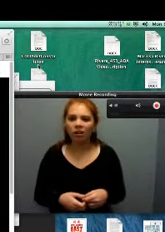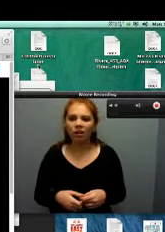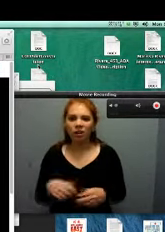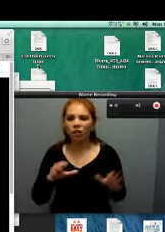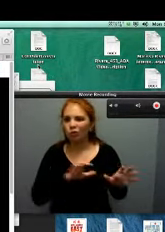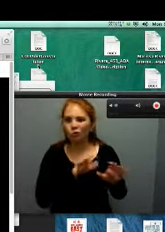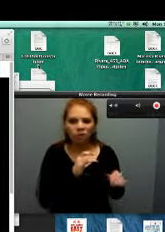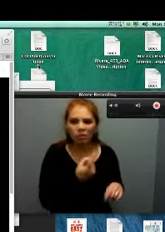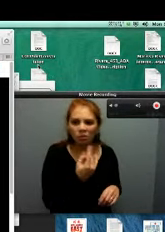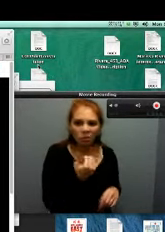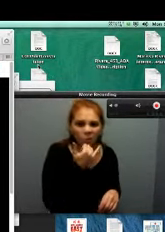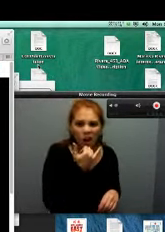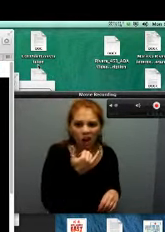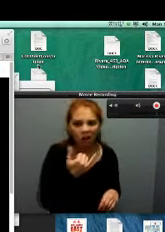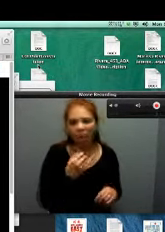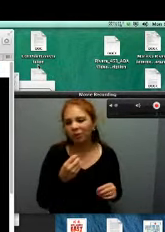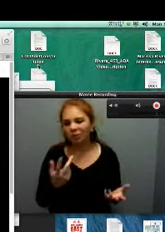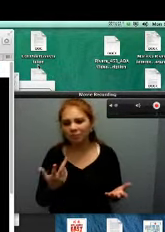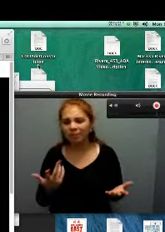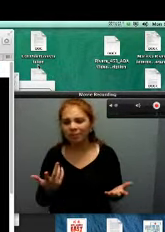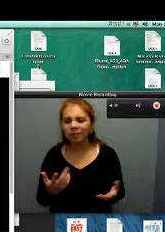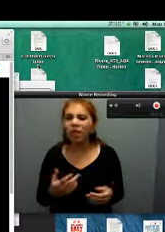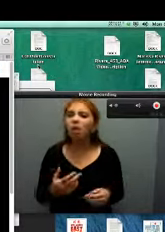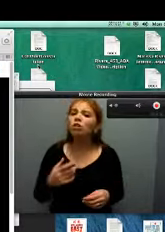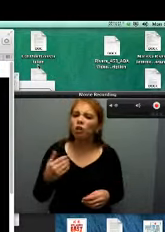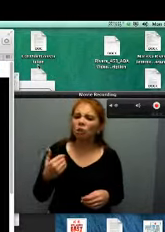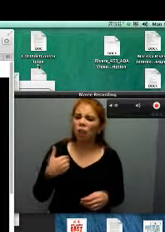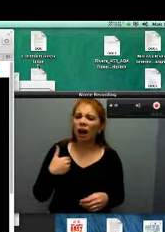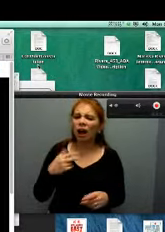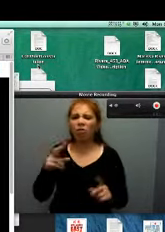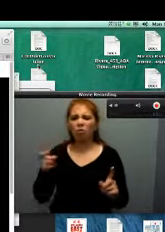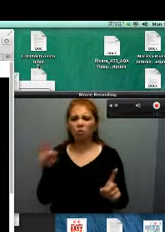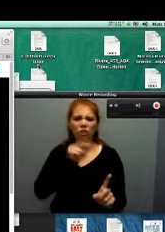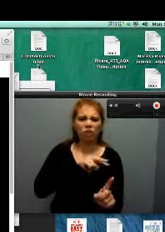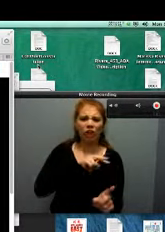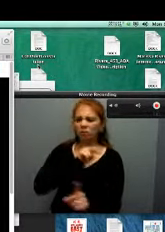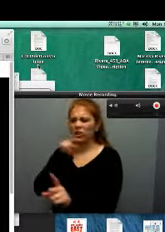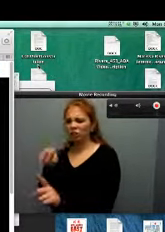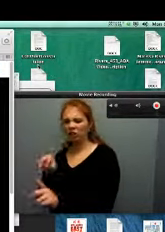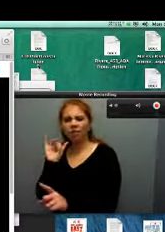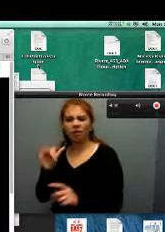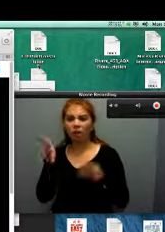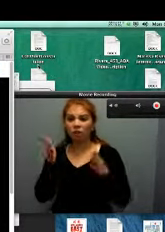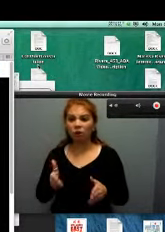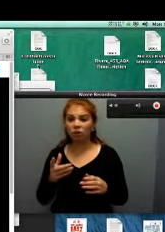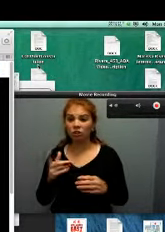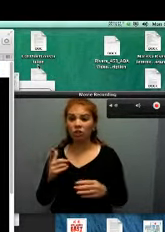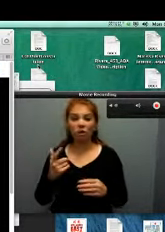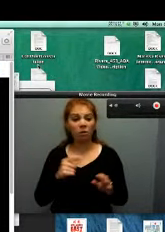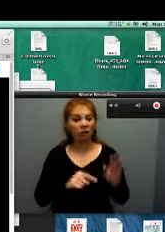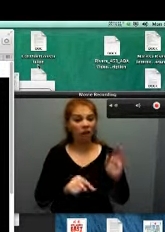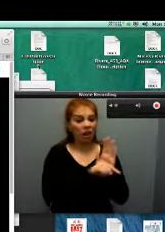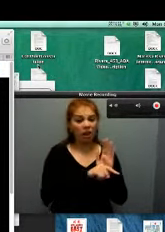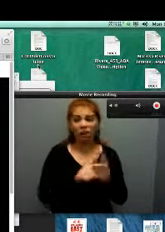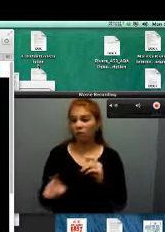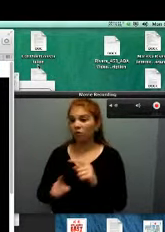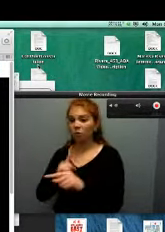Right? So you have a perception of that person as negative and positive.